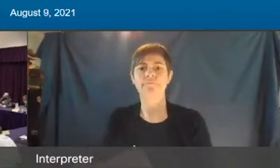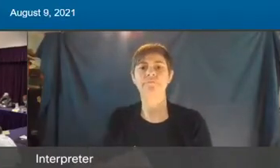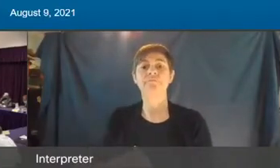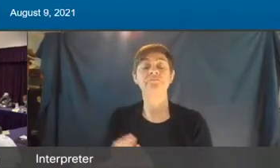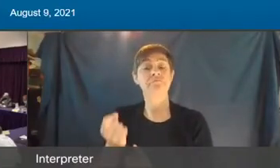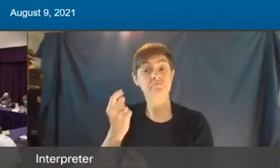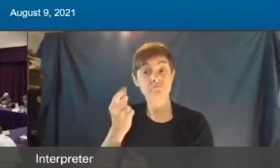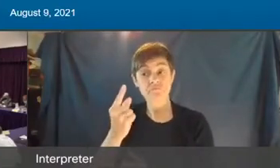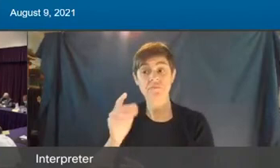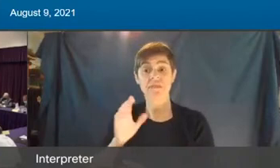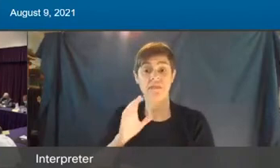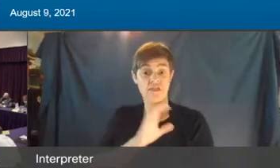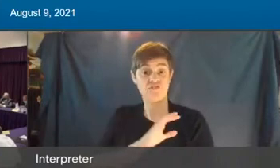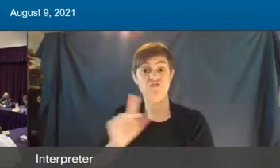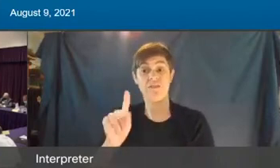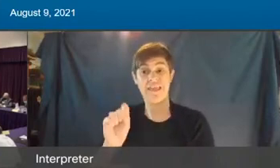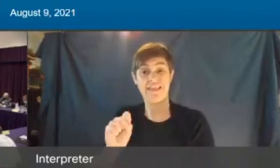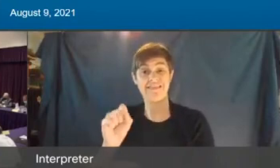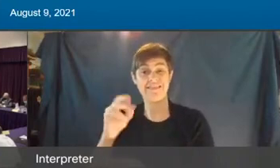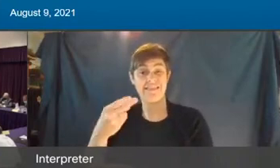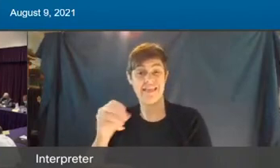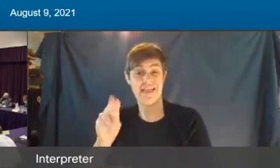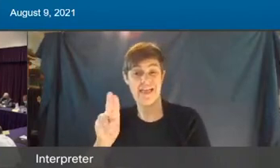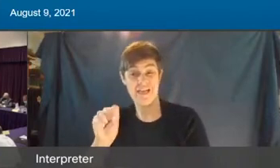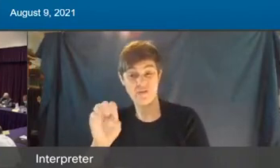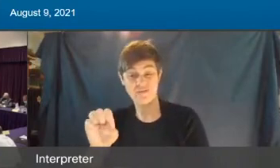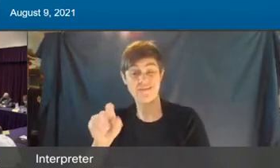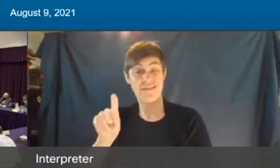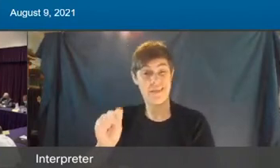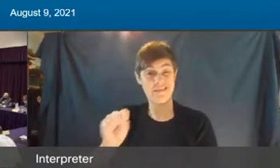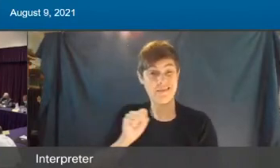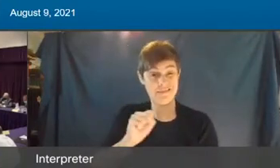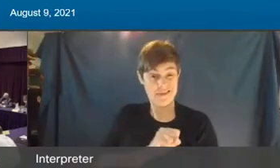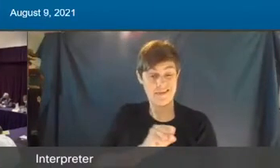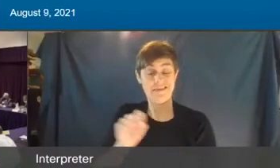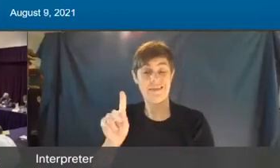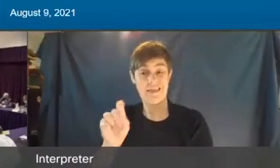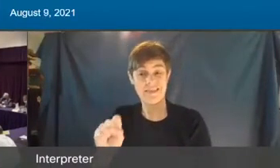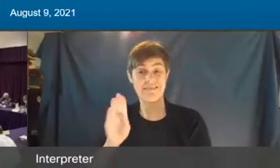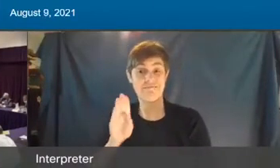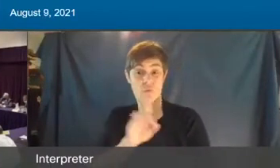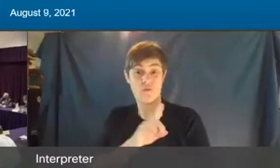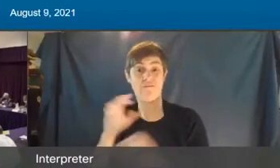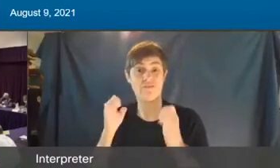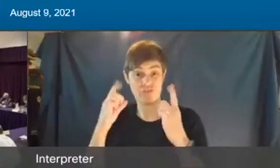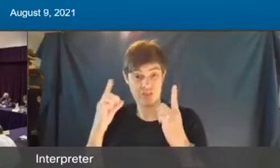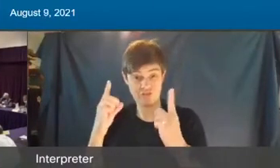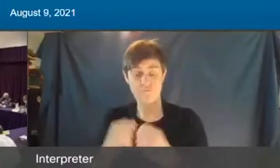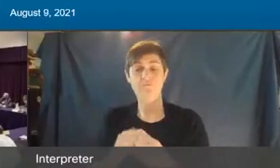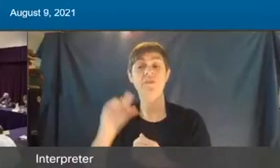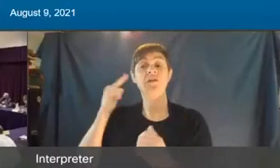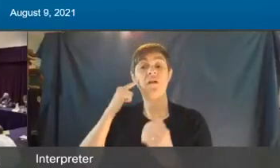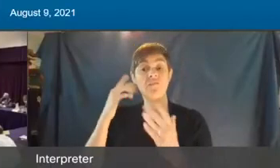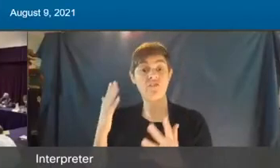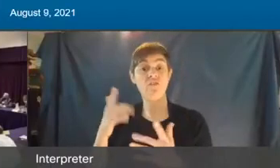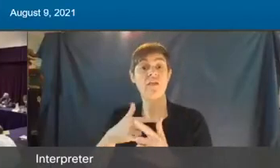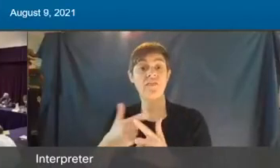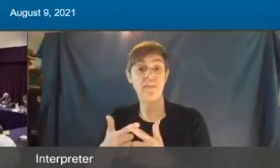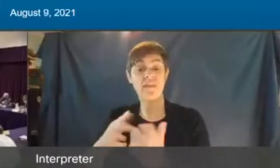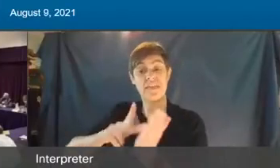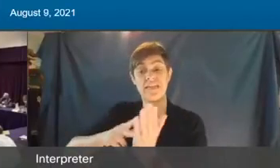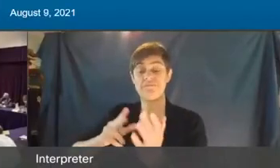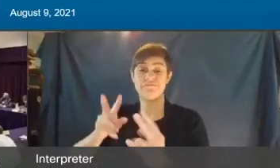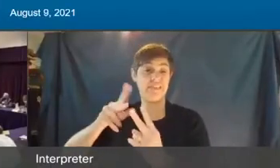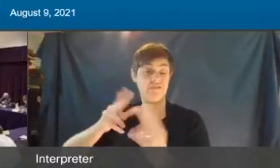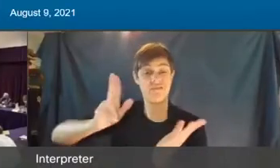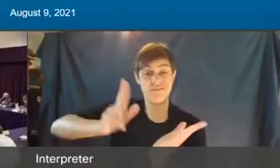congressional, Kansas House, Kansas Senate, and Kansas Board of Education districts. The governor's role is to then sign or veto the bill